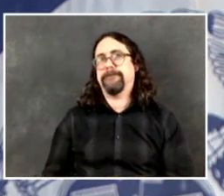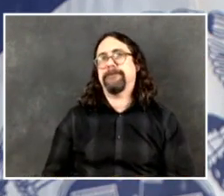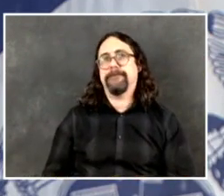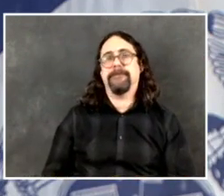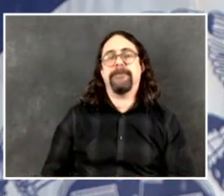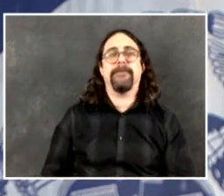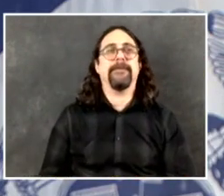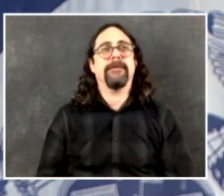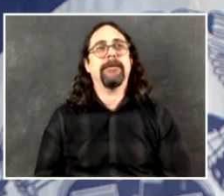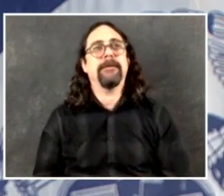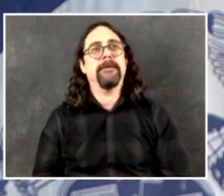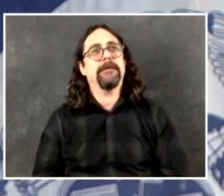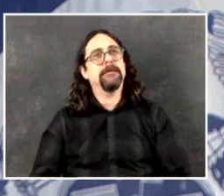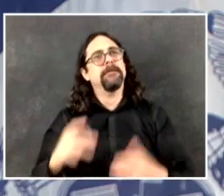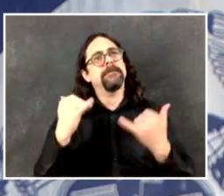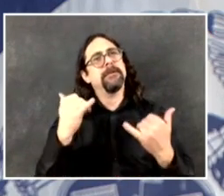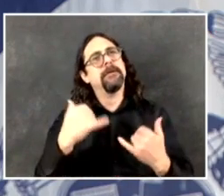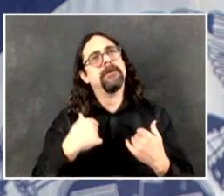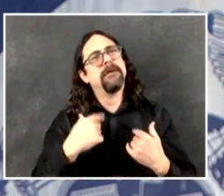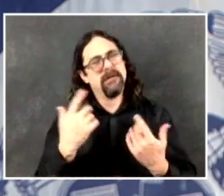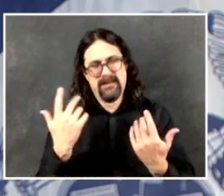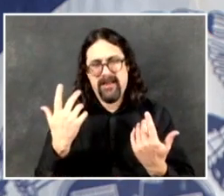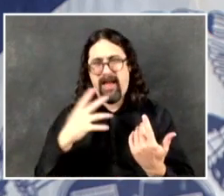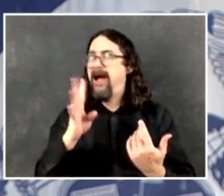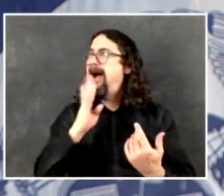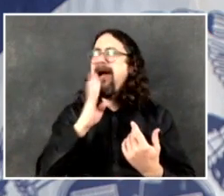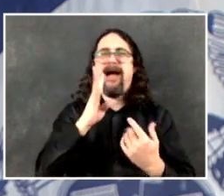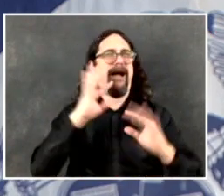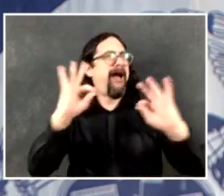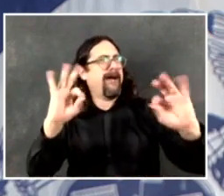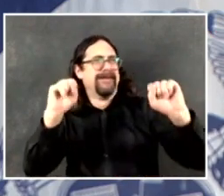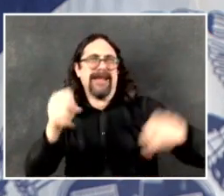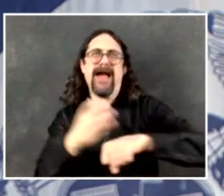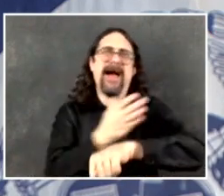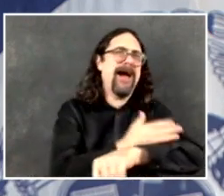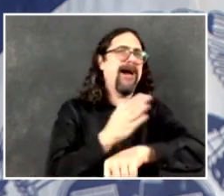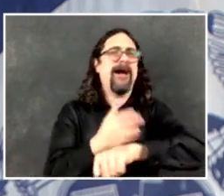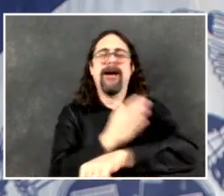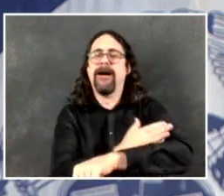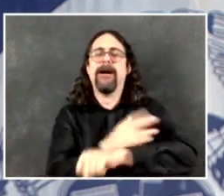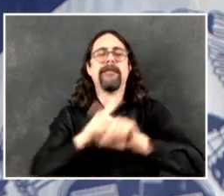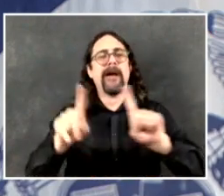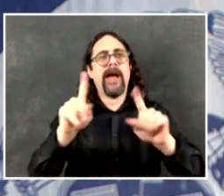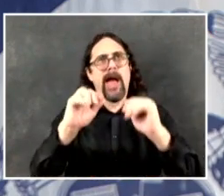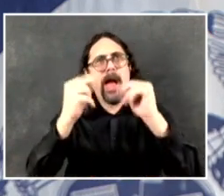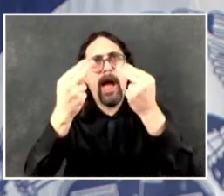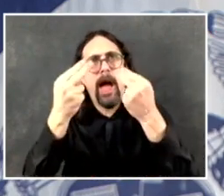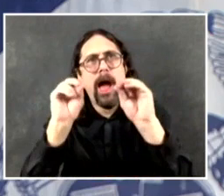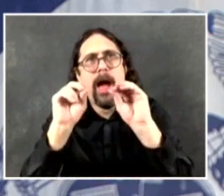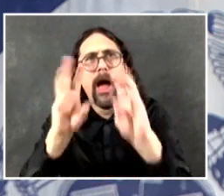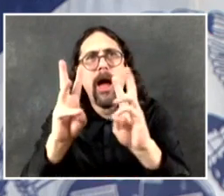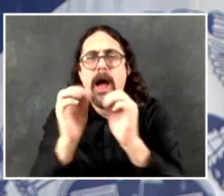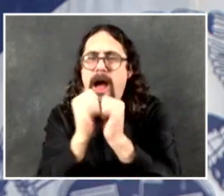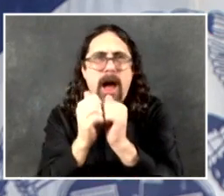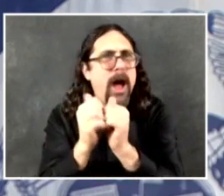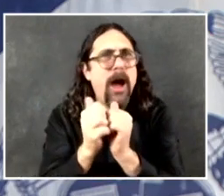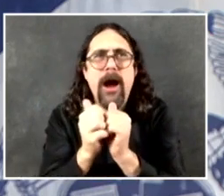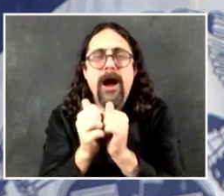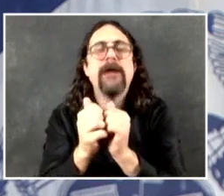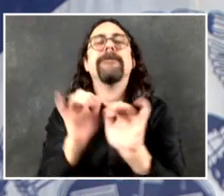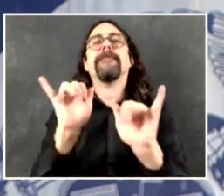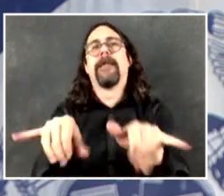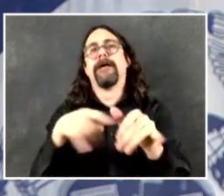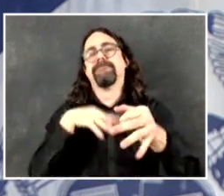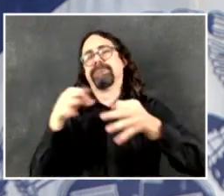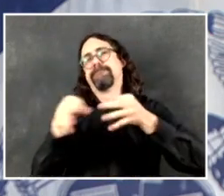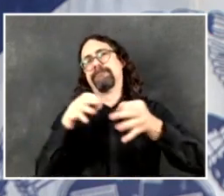long effort. It's going to be the next 20 months of my administration and then far beyond. But today I'm going to talk to you about some of the